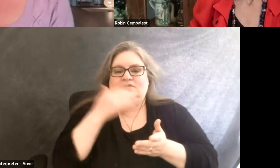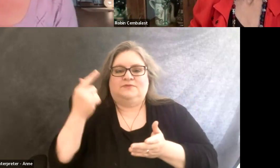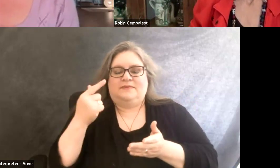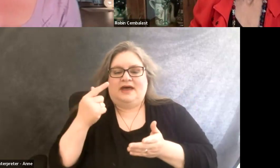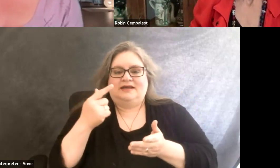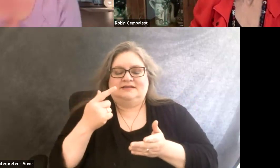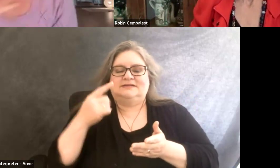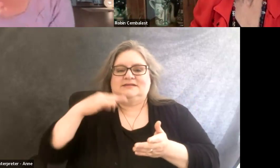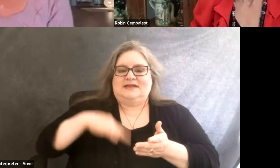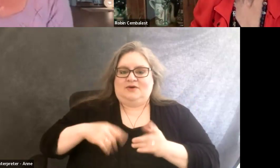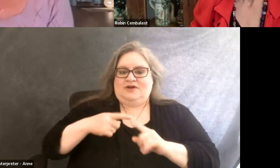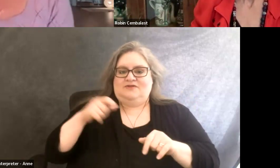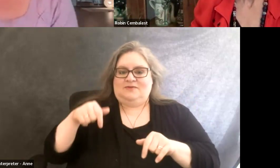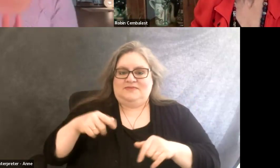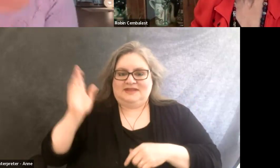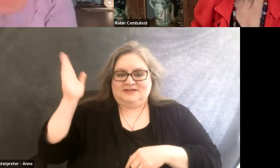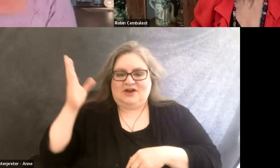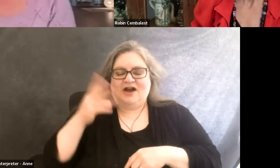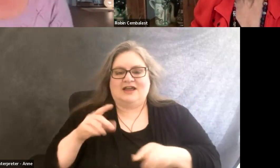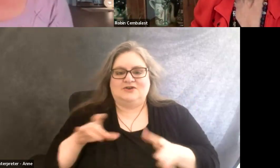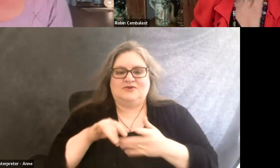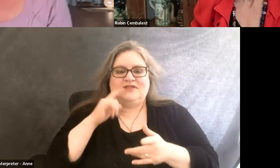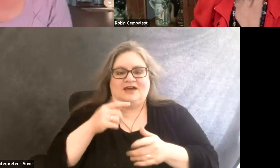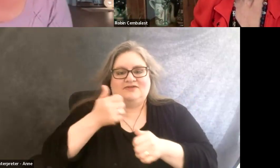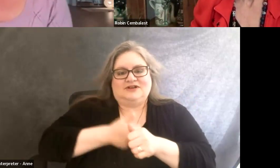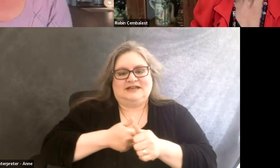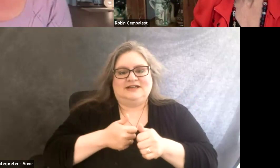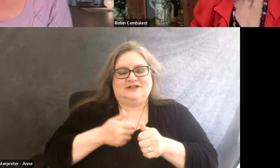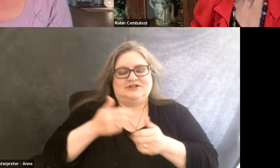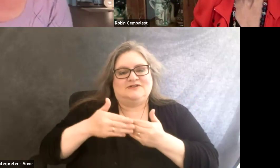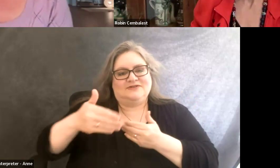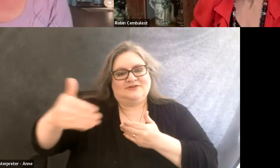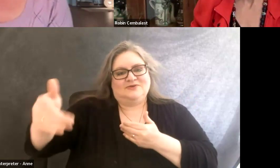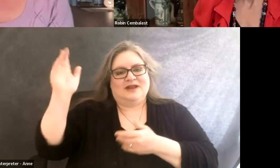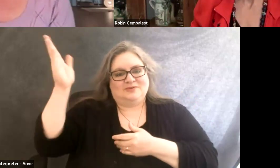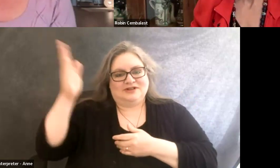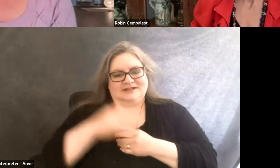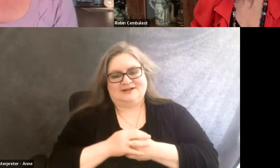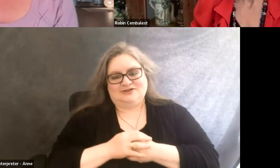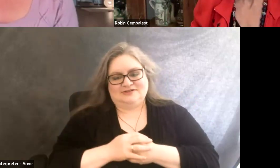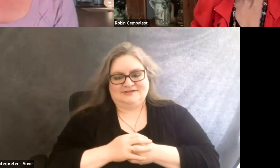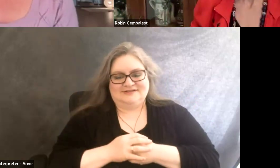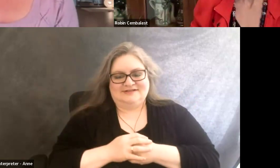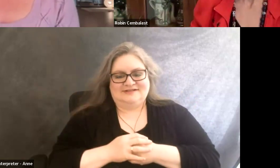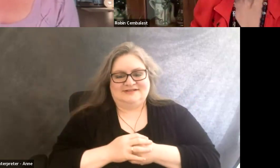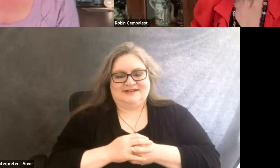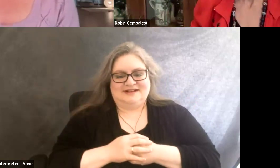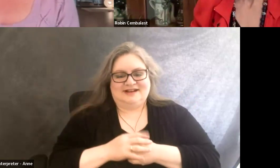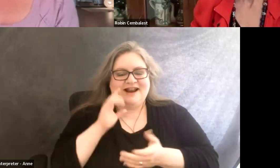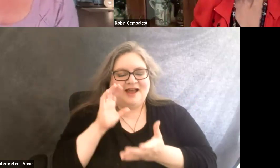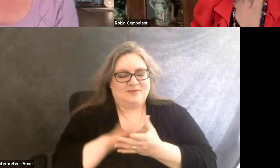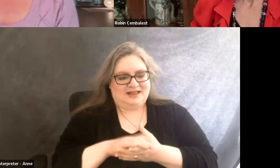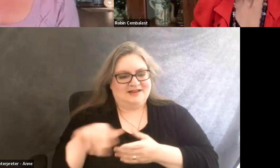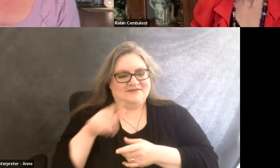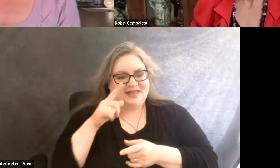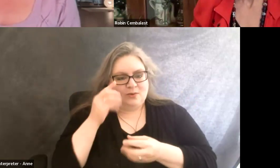is from this talk, and to do that for each of the remaining presentations. And I believe that they're going to